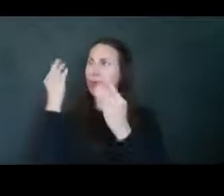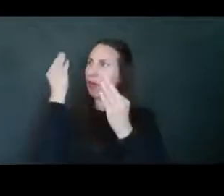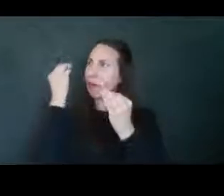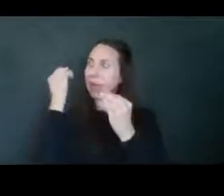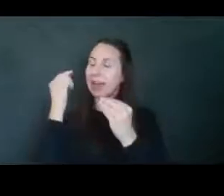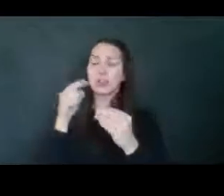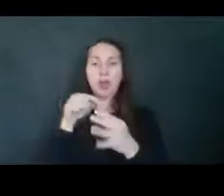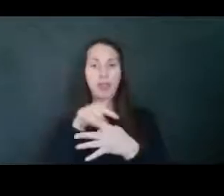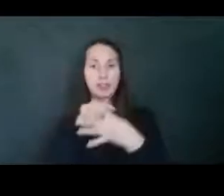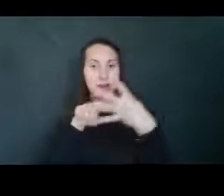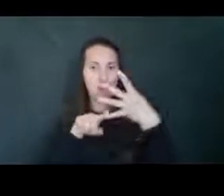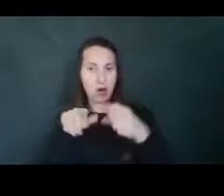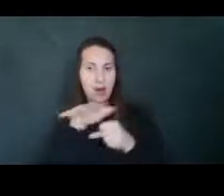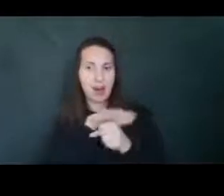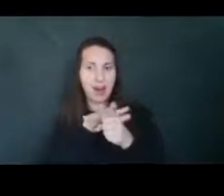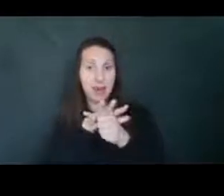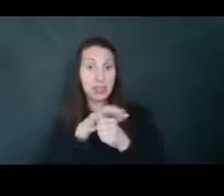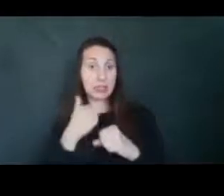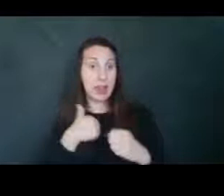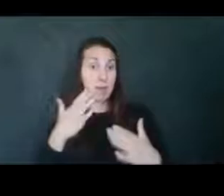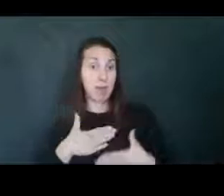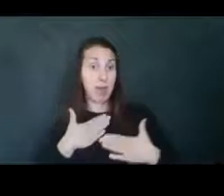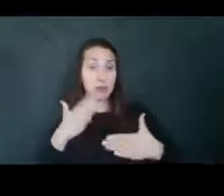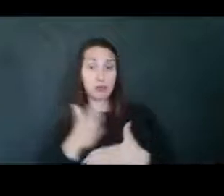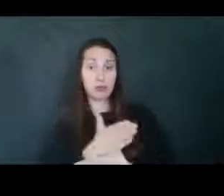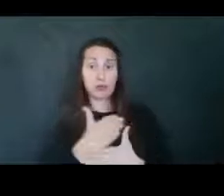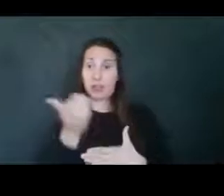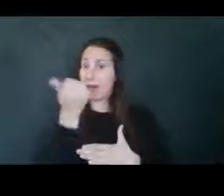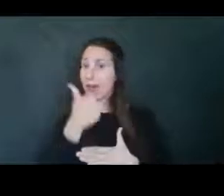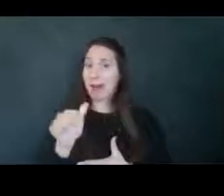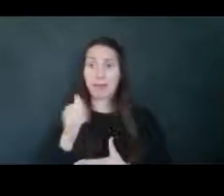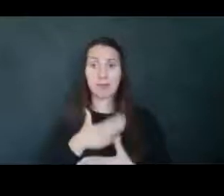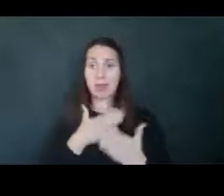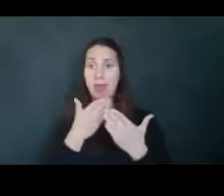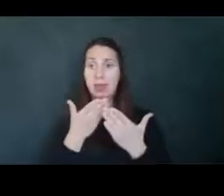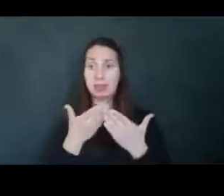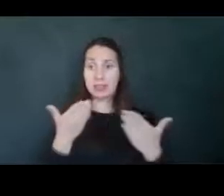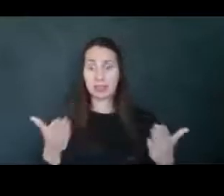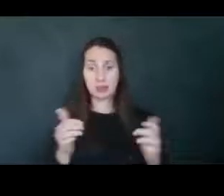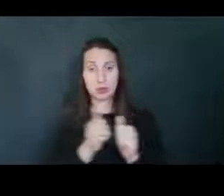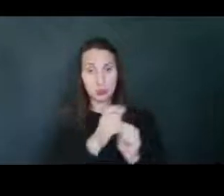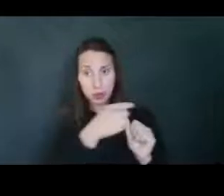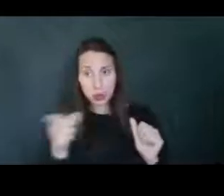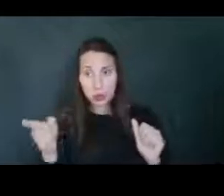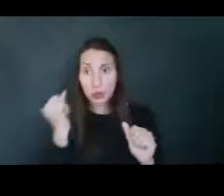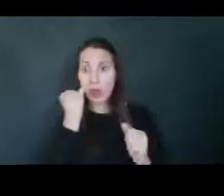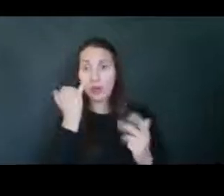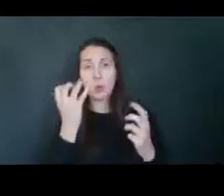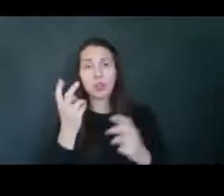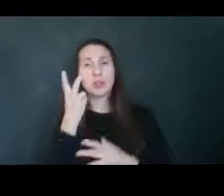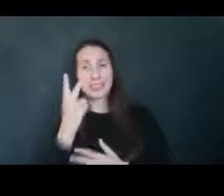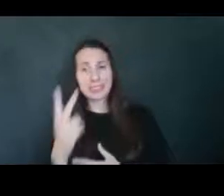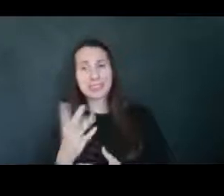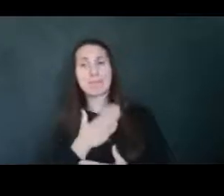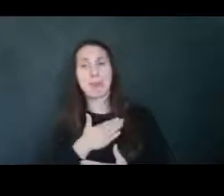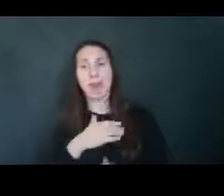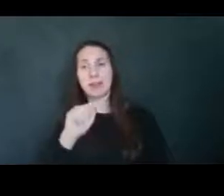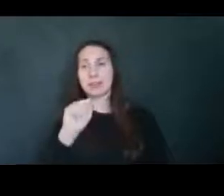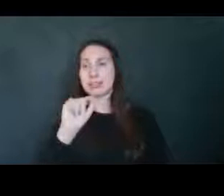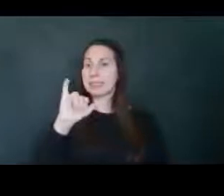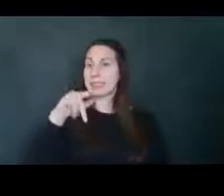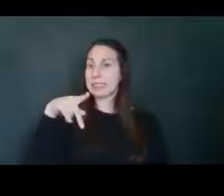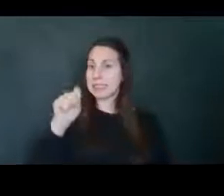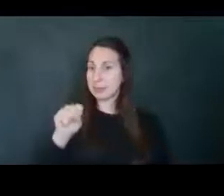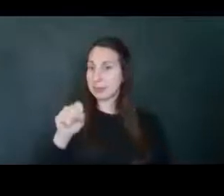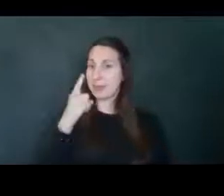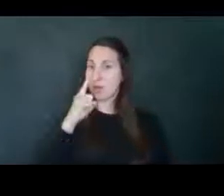any materials that I have with you if you're interested in seeing what these tips of engagement looks like, or if you didn't get